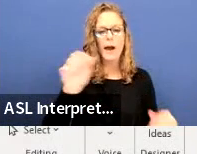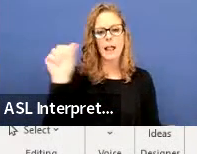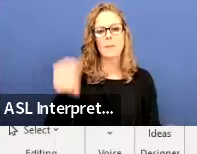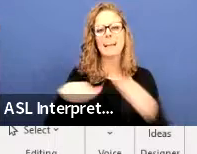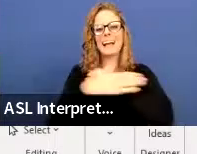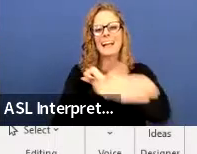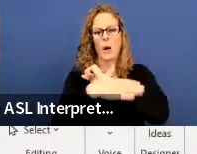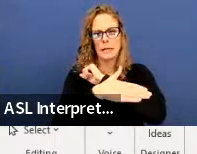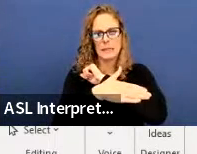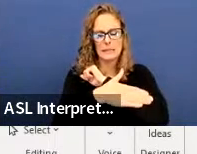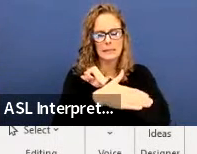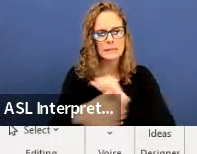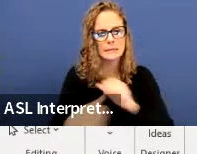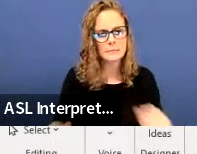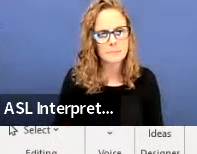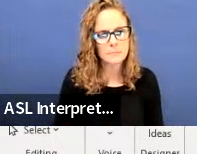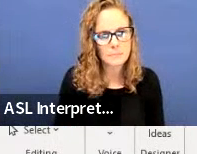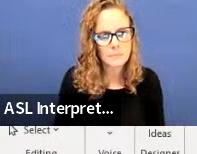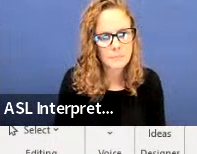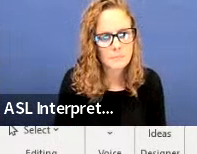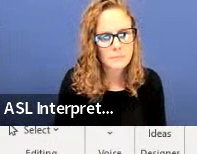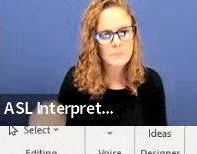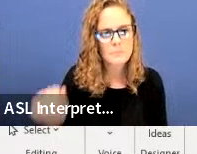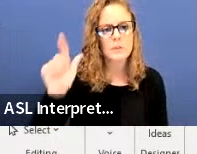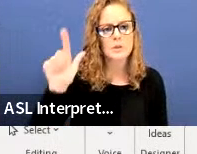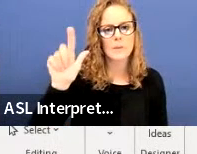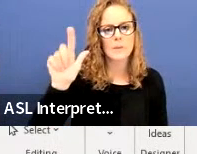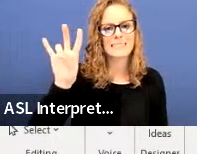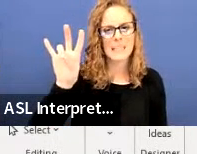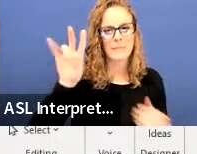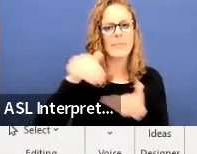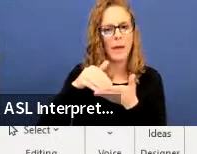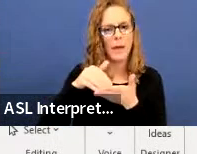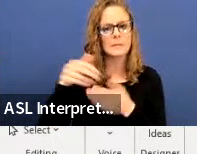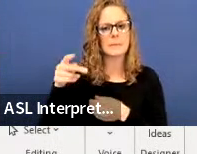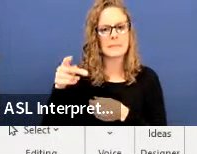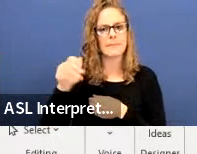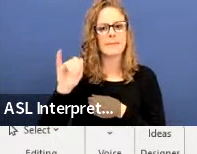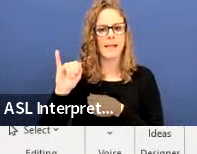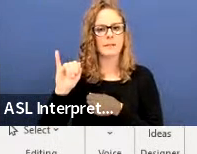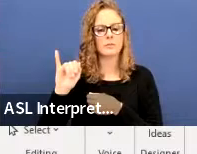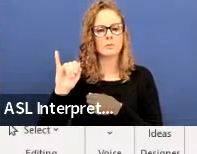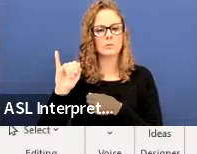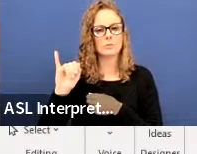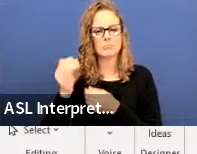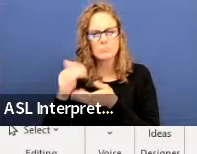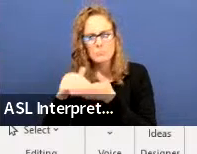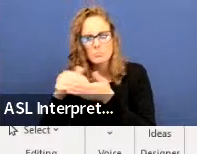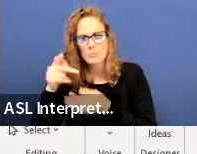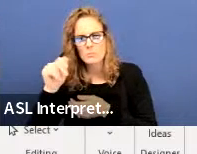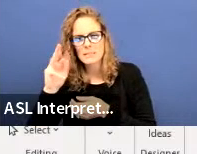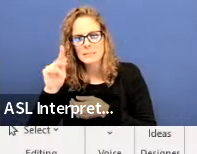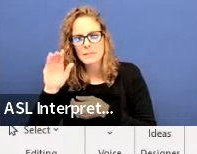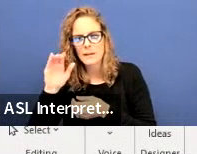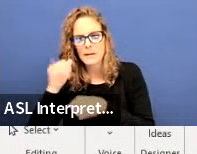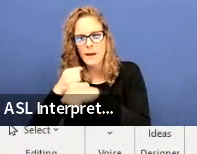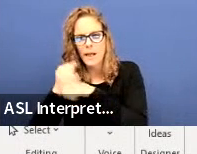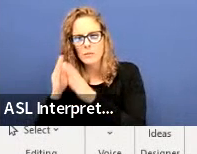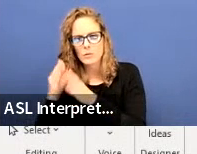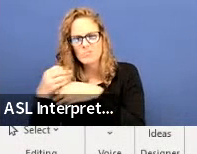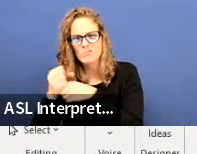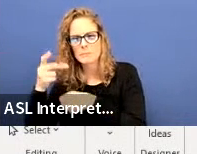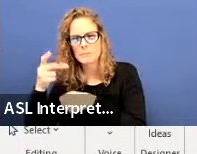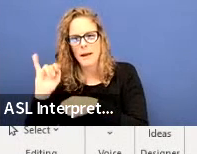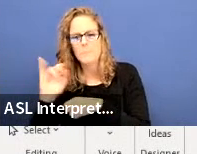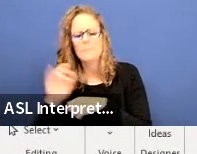County, and with 27,000 Pacific Islanders in this county. The total population in the